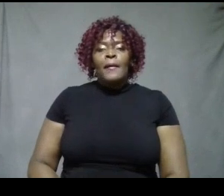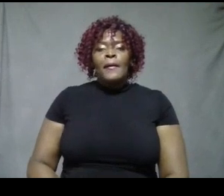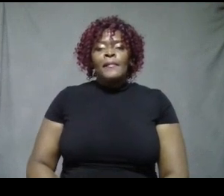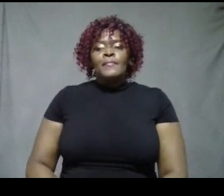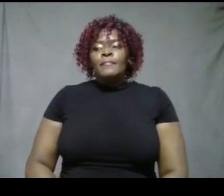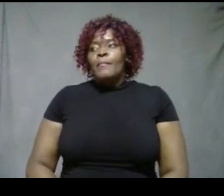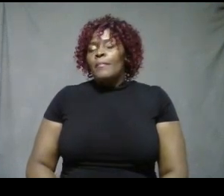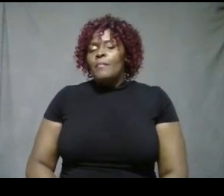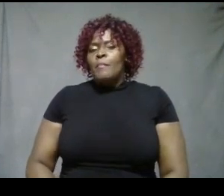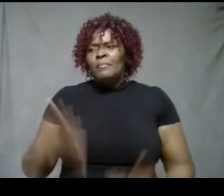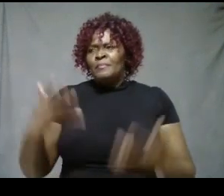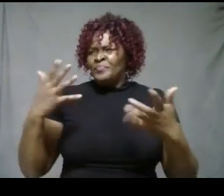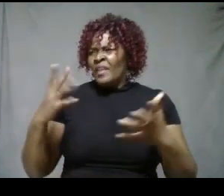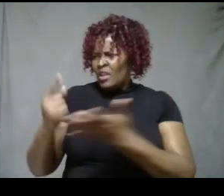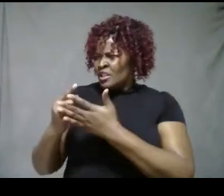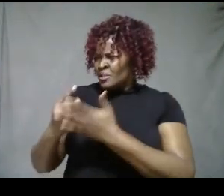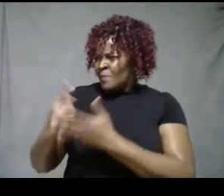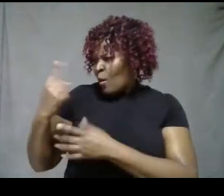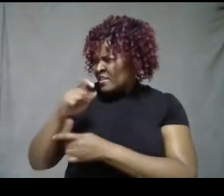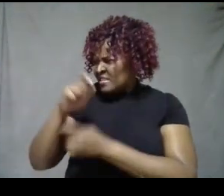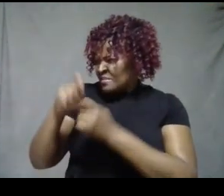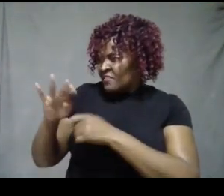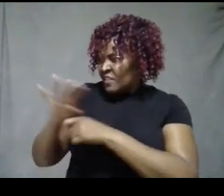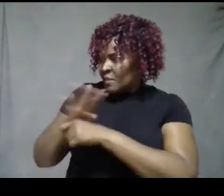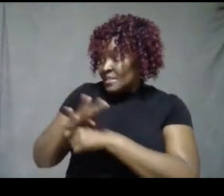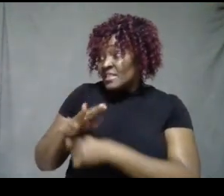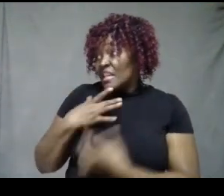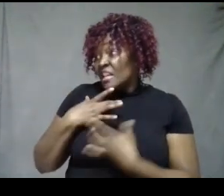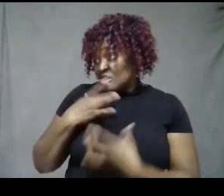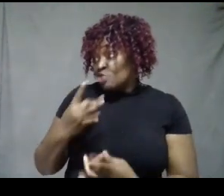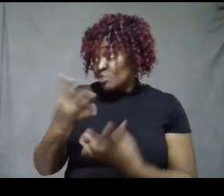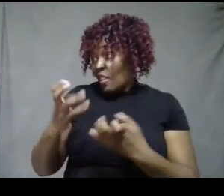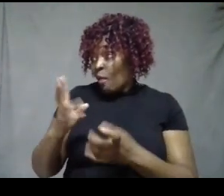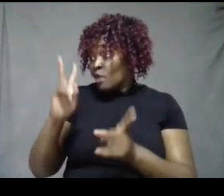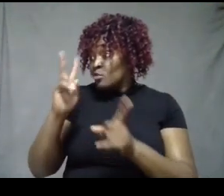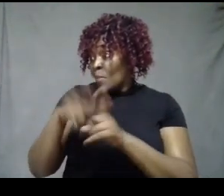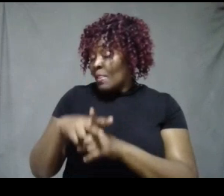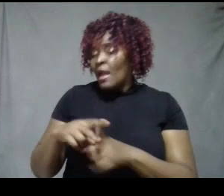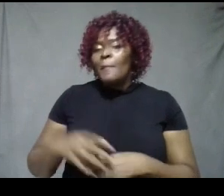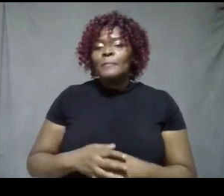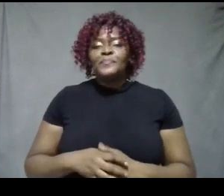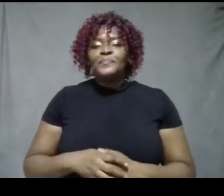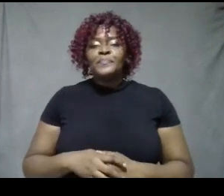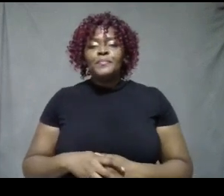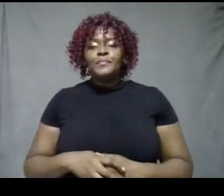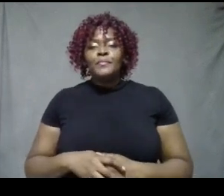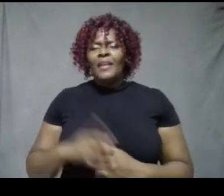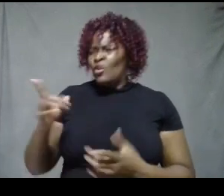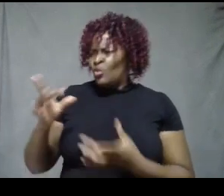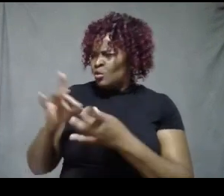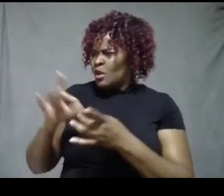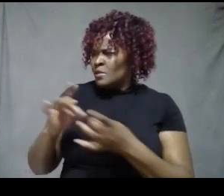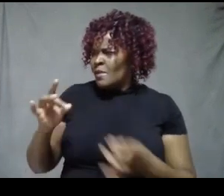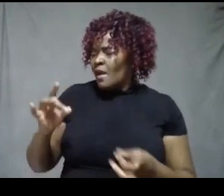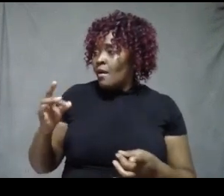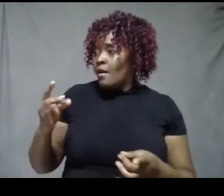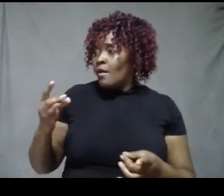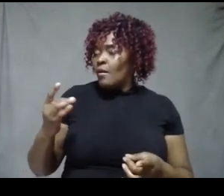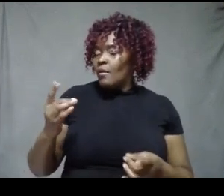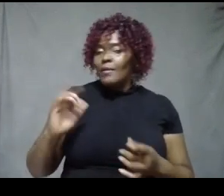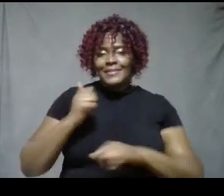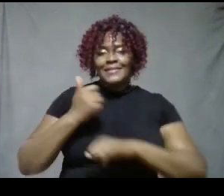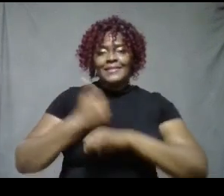I already talked to you about one of the businesses that is interested in applying. And then, as you mentioned, probably having one of those workshops would